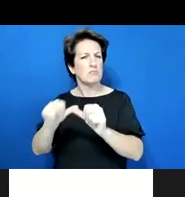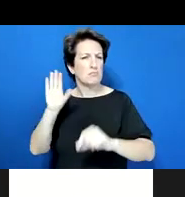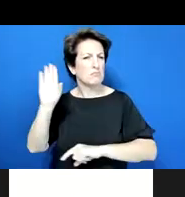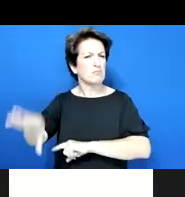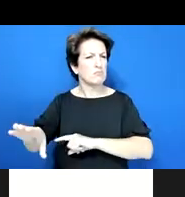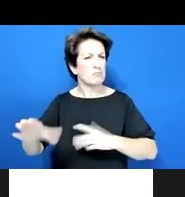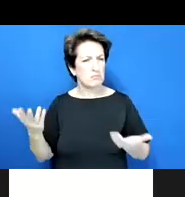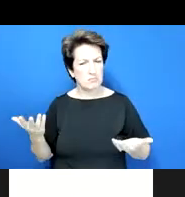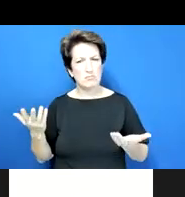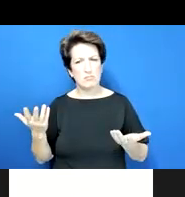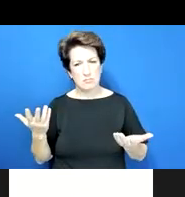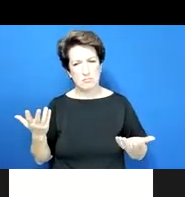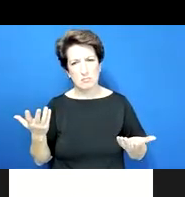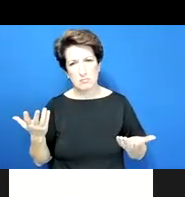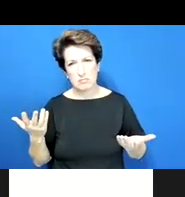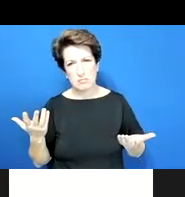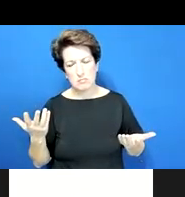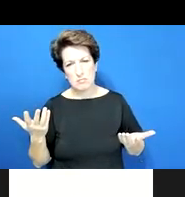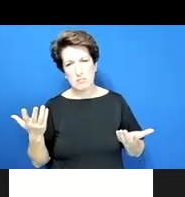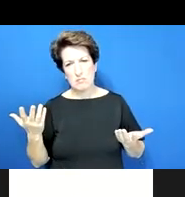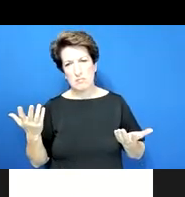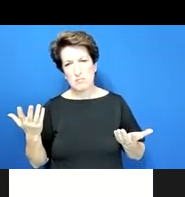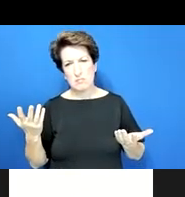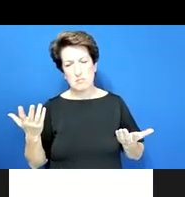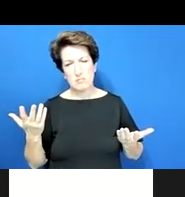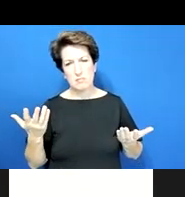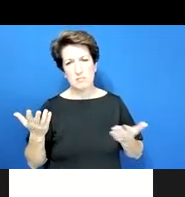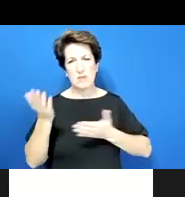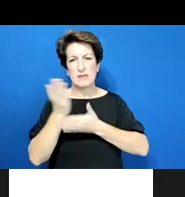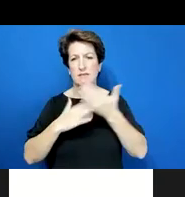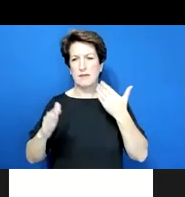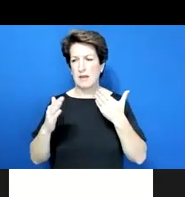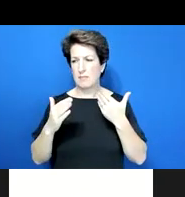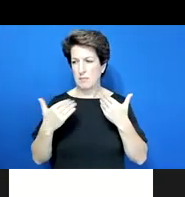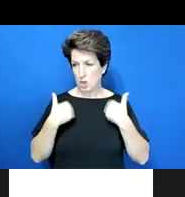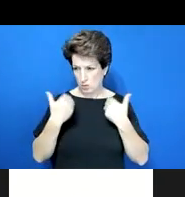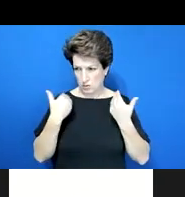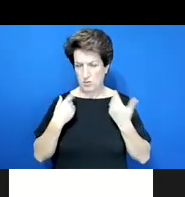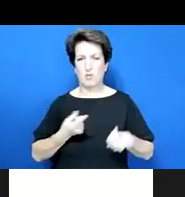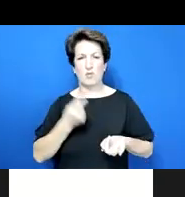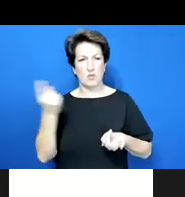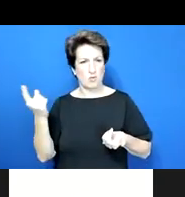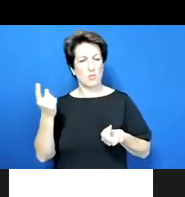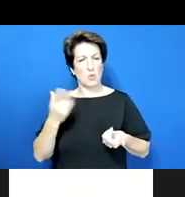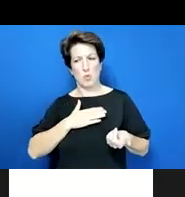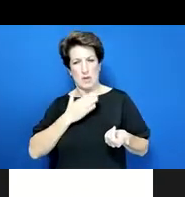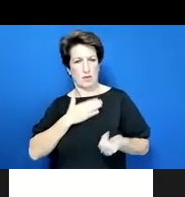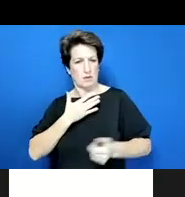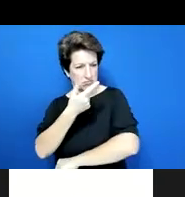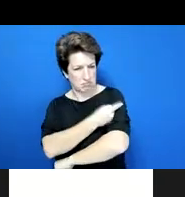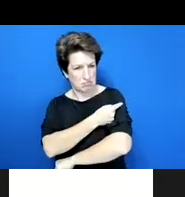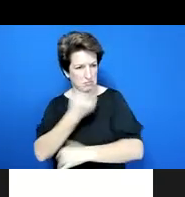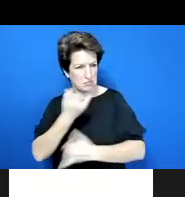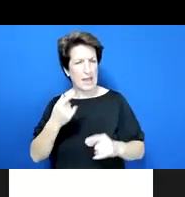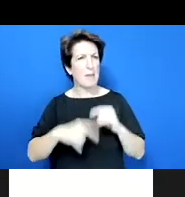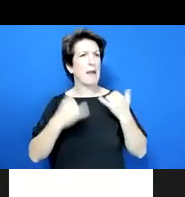youth, they was ready to take a vaccine and now they are not agree, because they say that it's only